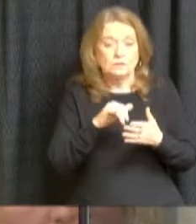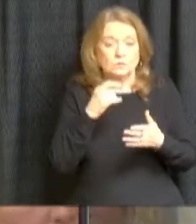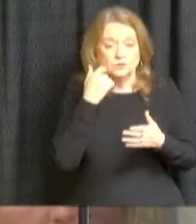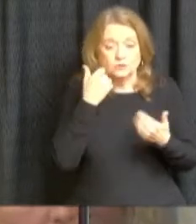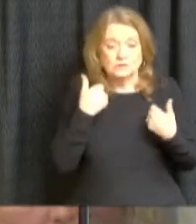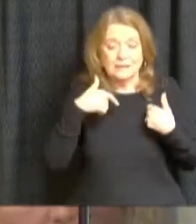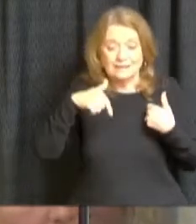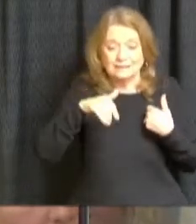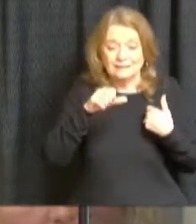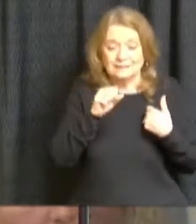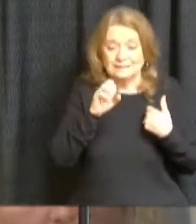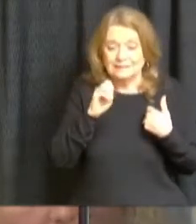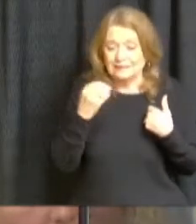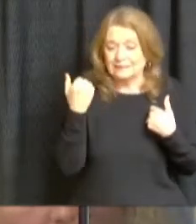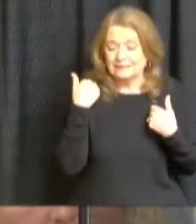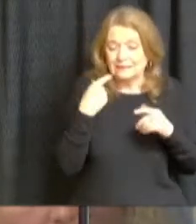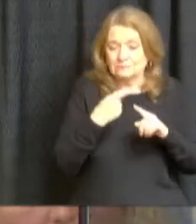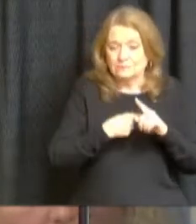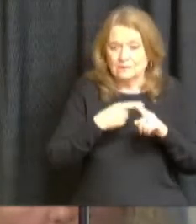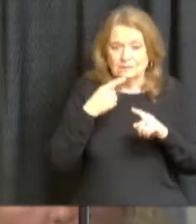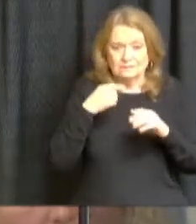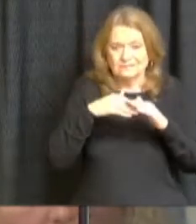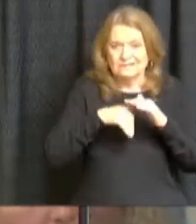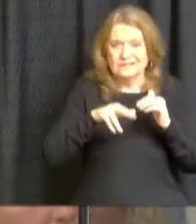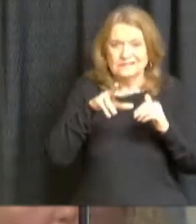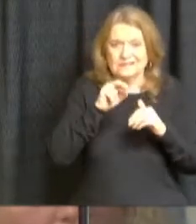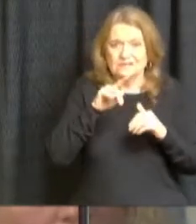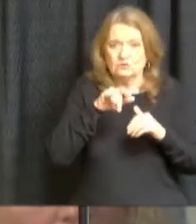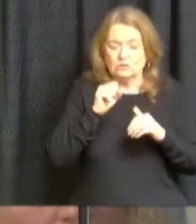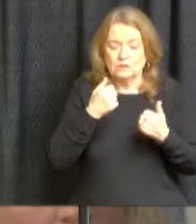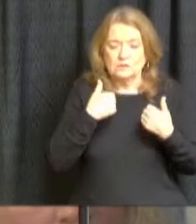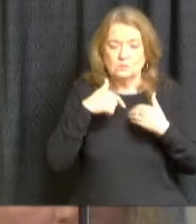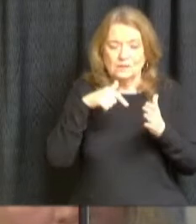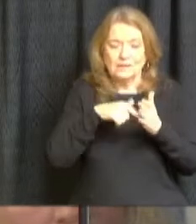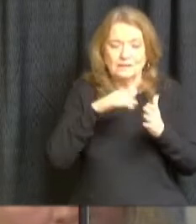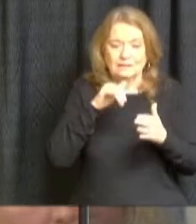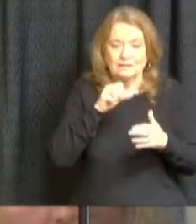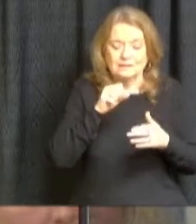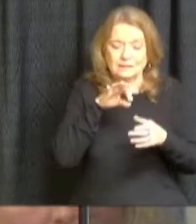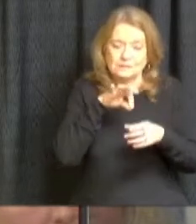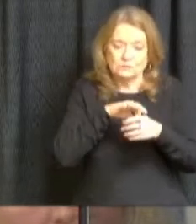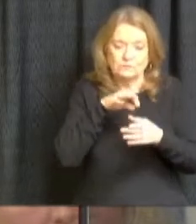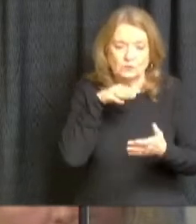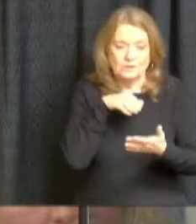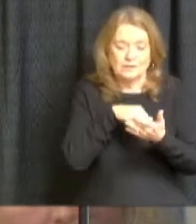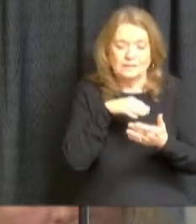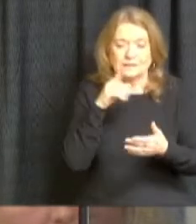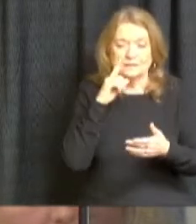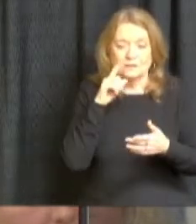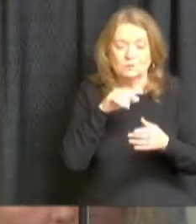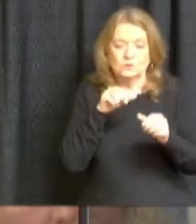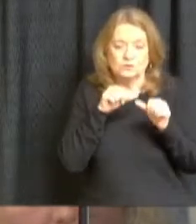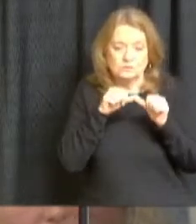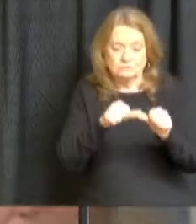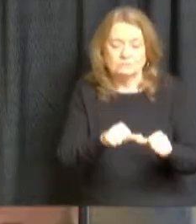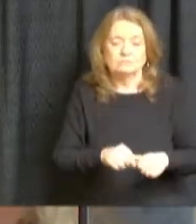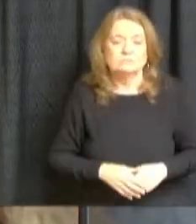this case last month, actually less than 30 days, we just had this case, and we voted against it, and I think we should stand by